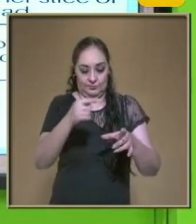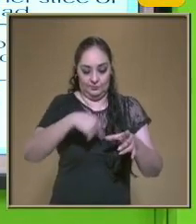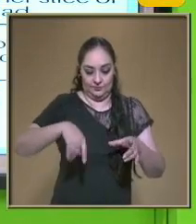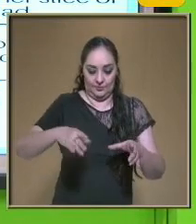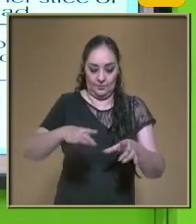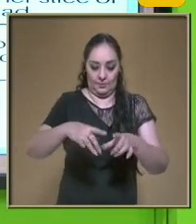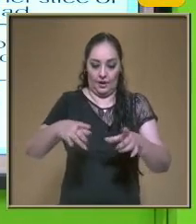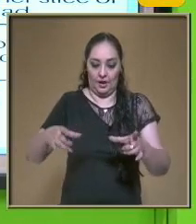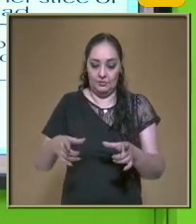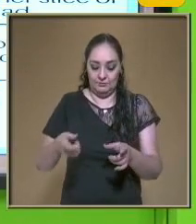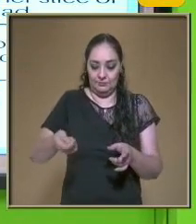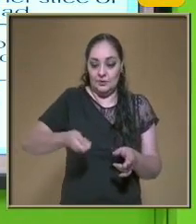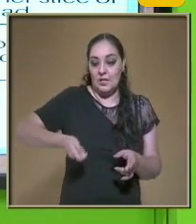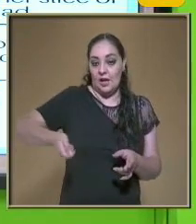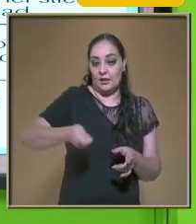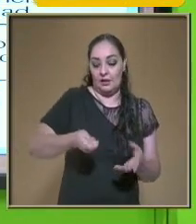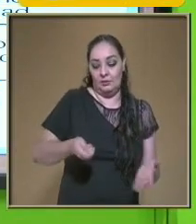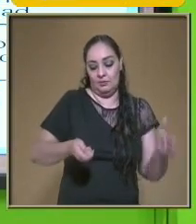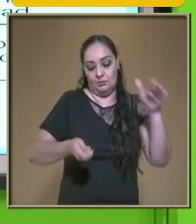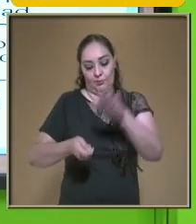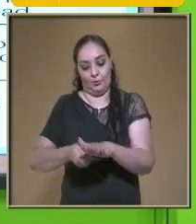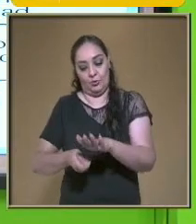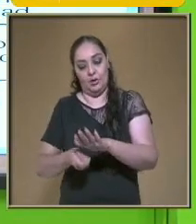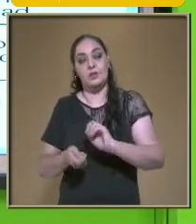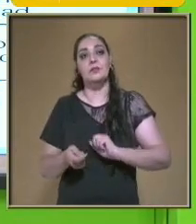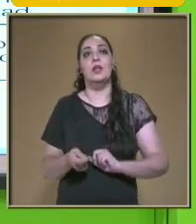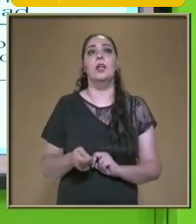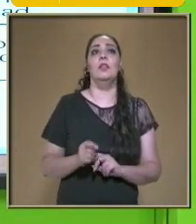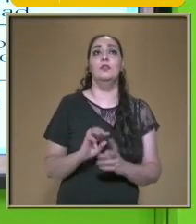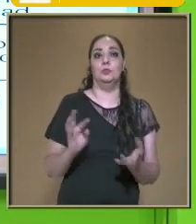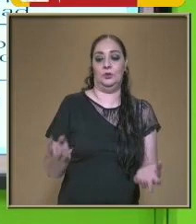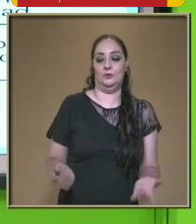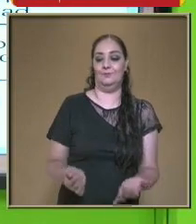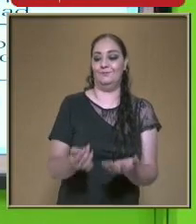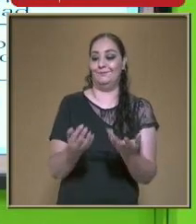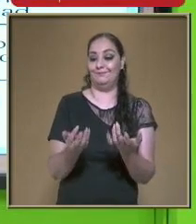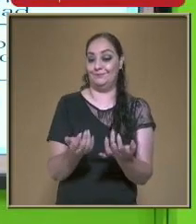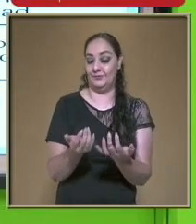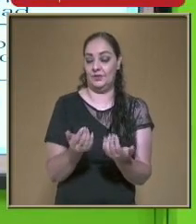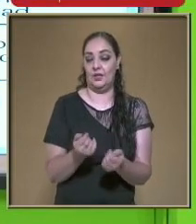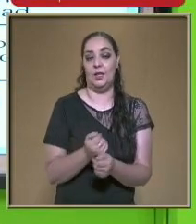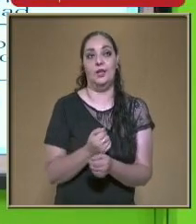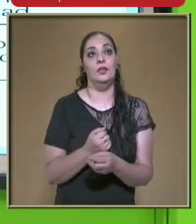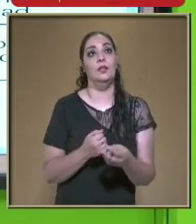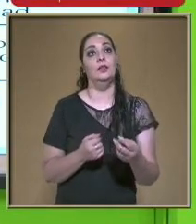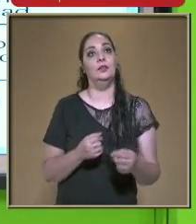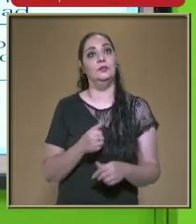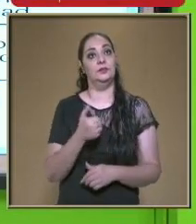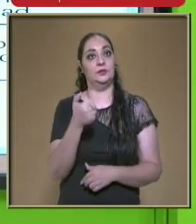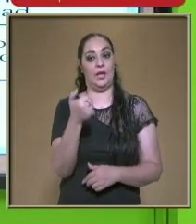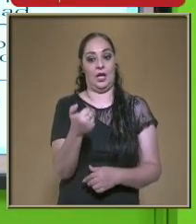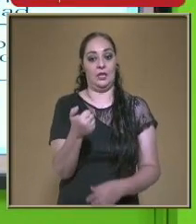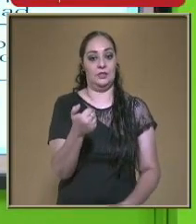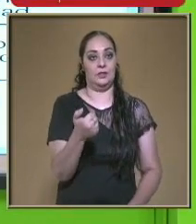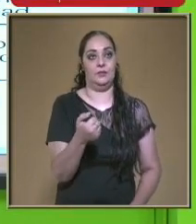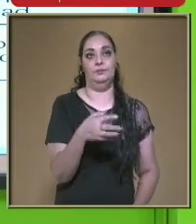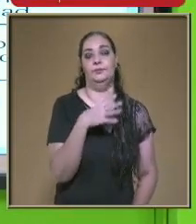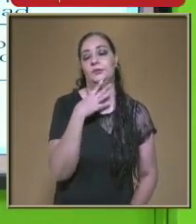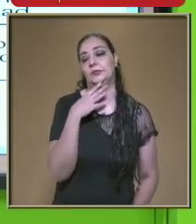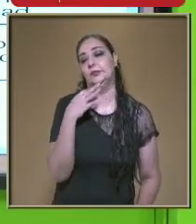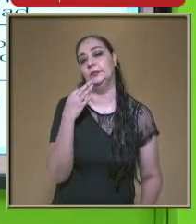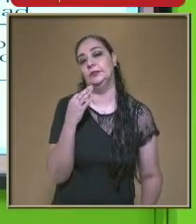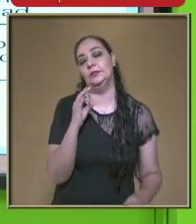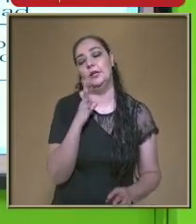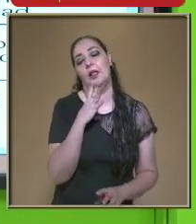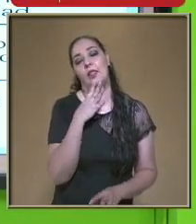the container, okay, in the stove, and grill it. Step number 6, probably the